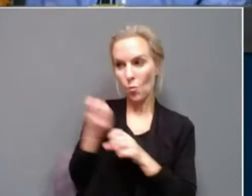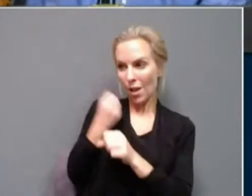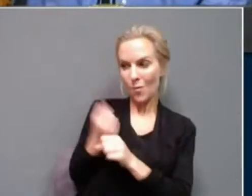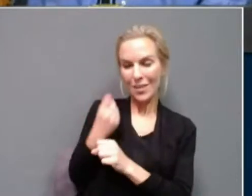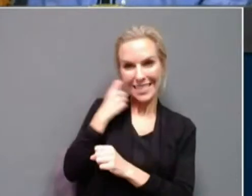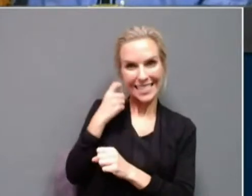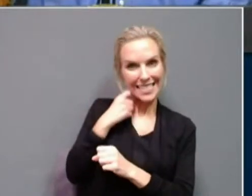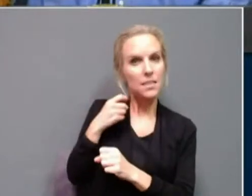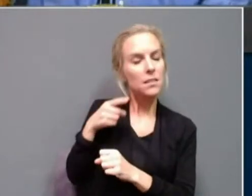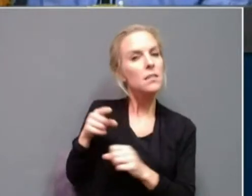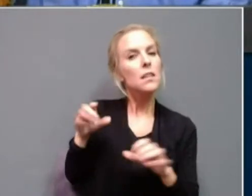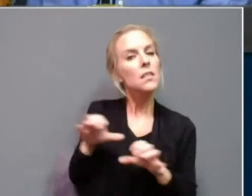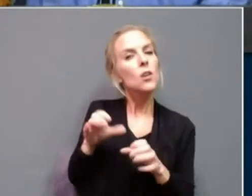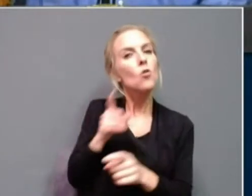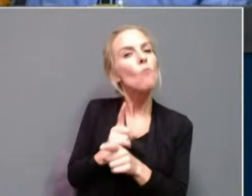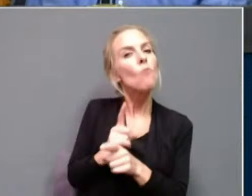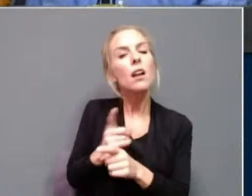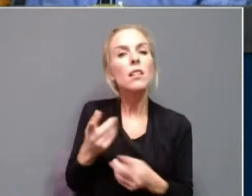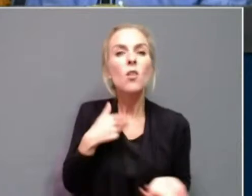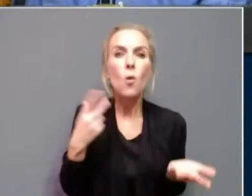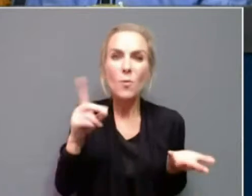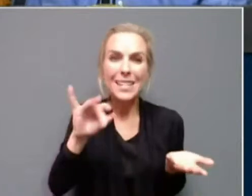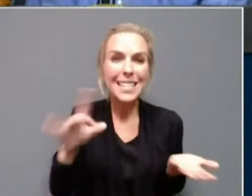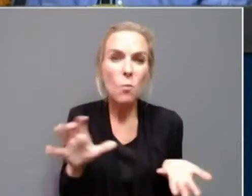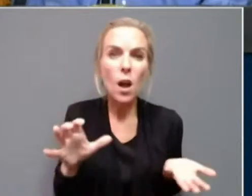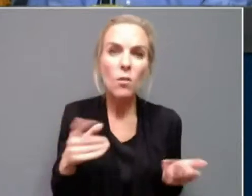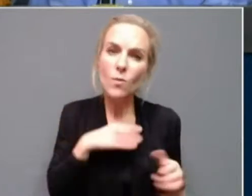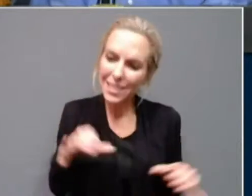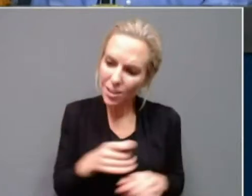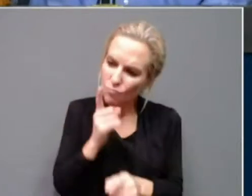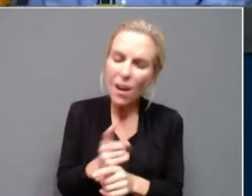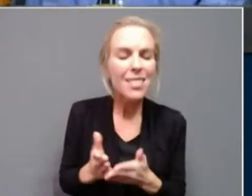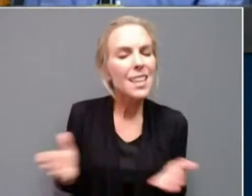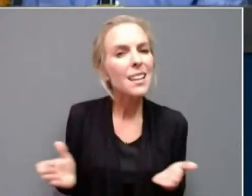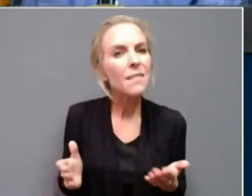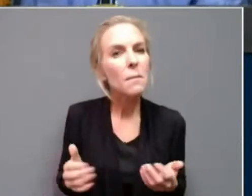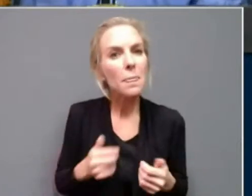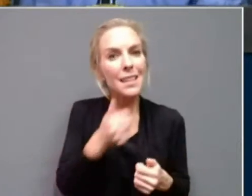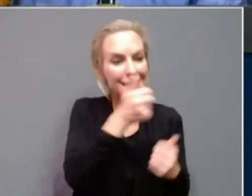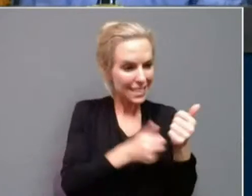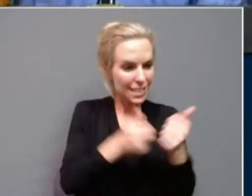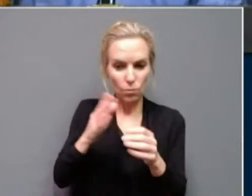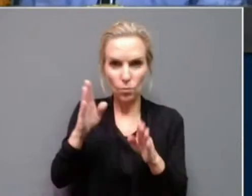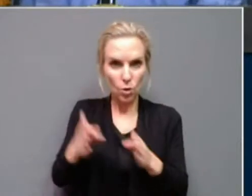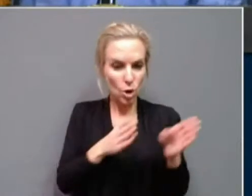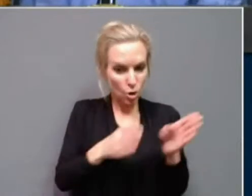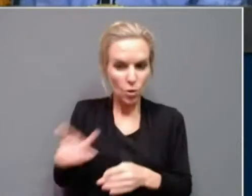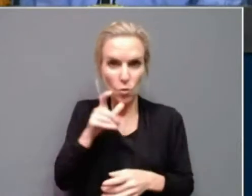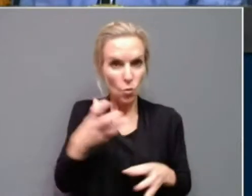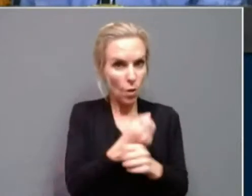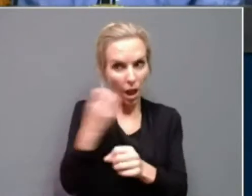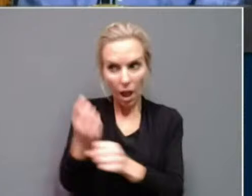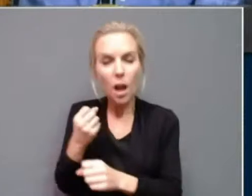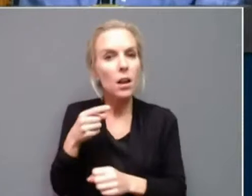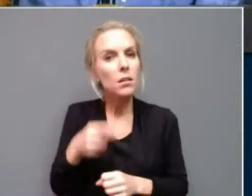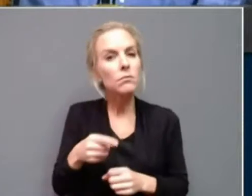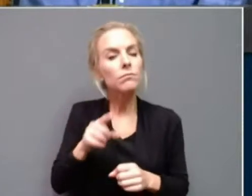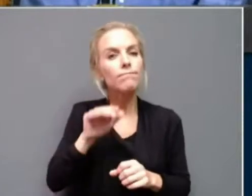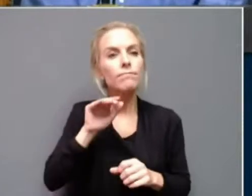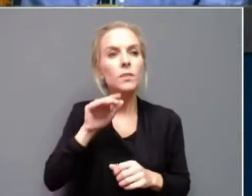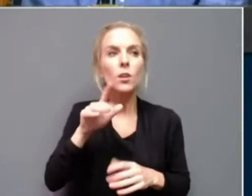said in that moment, all we did was the right thing to do. And each one has been willing to step forward to ask other people to get vaccinated. And